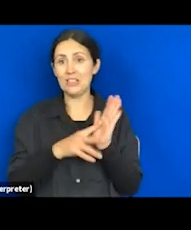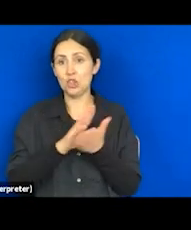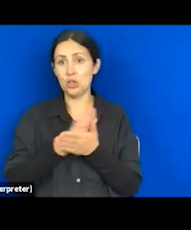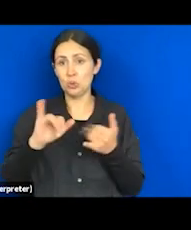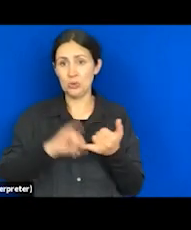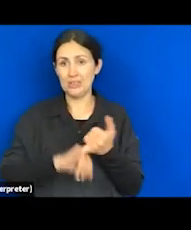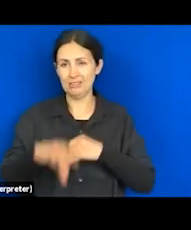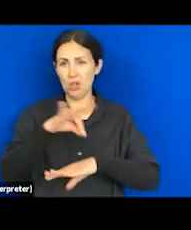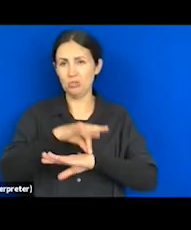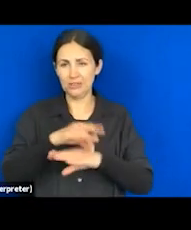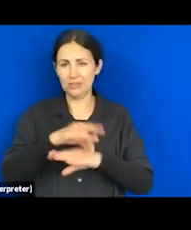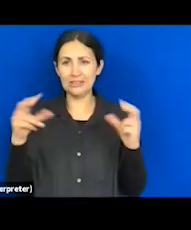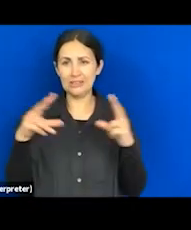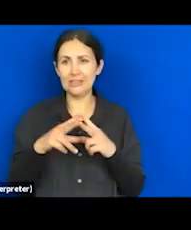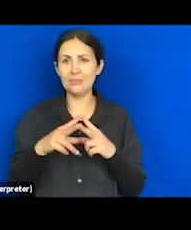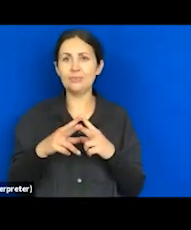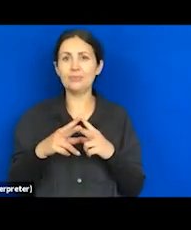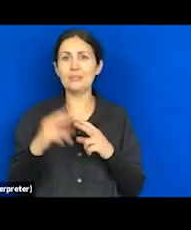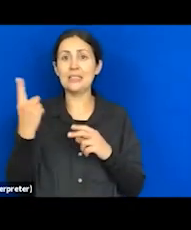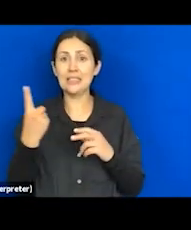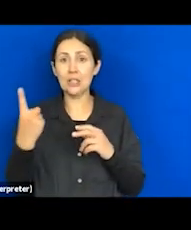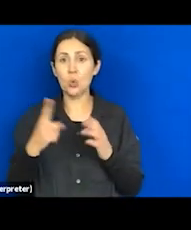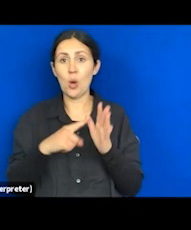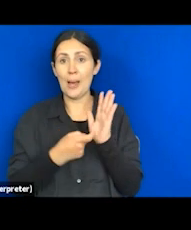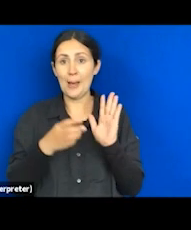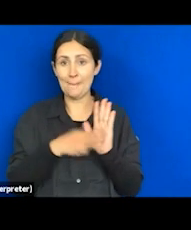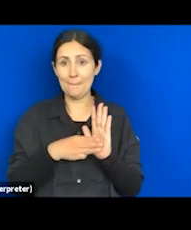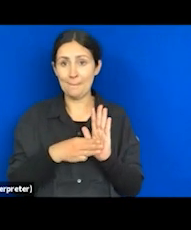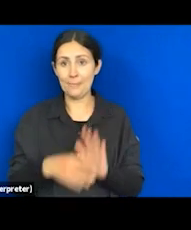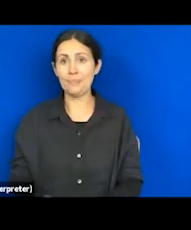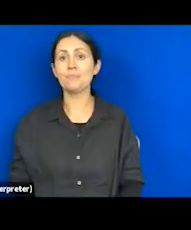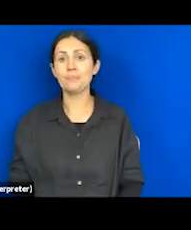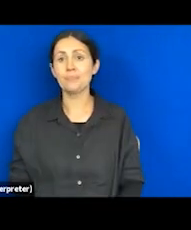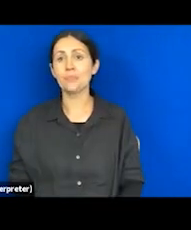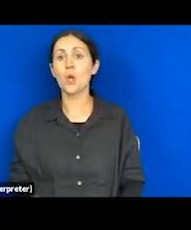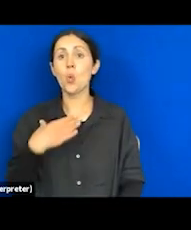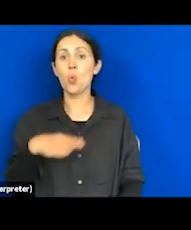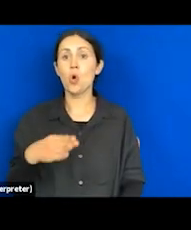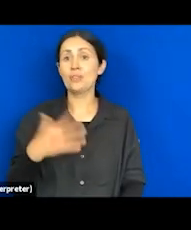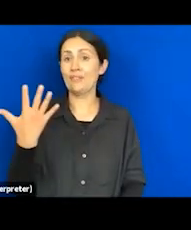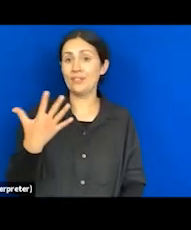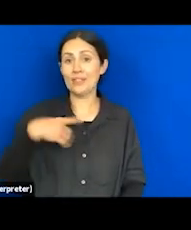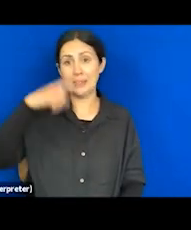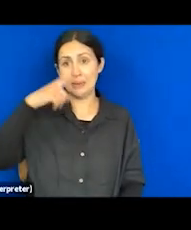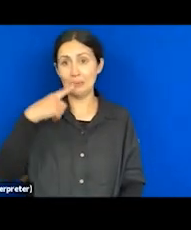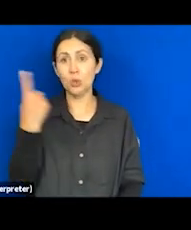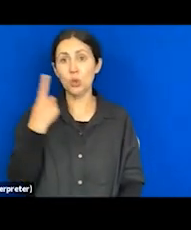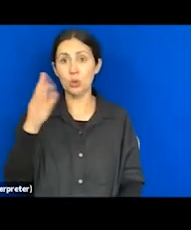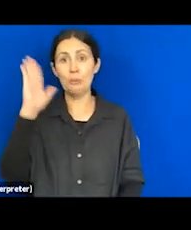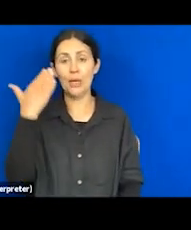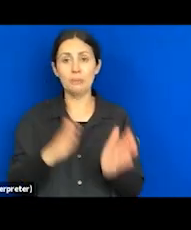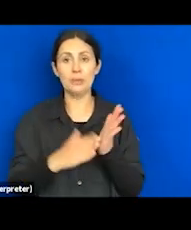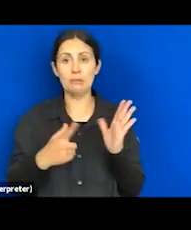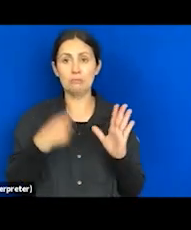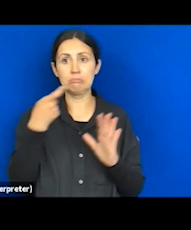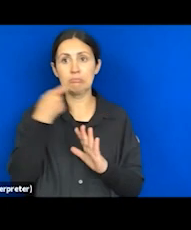and we're doing it in a single-arm open-label style. We're looking to recruit 15 people with methamphetamine use disorder admitted to